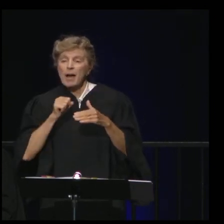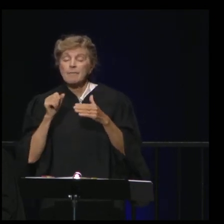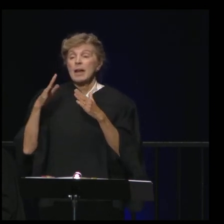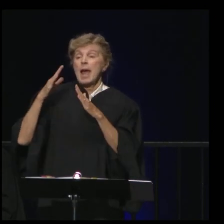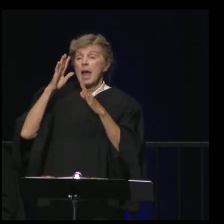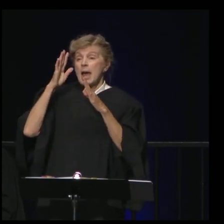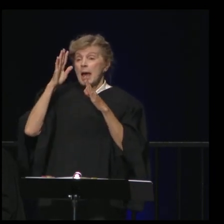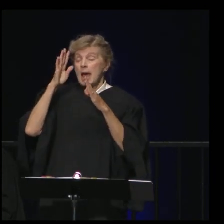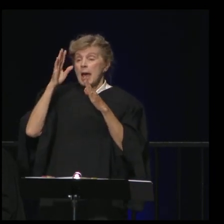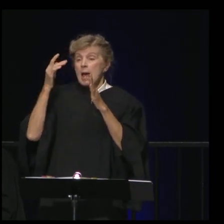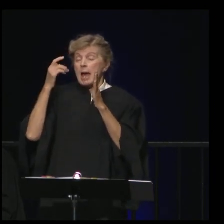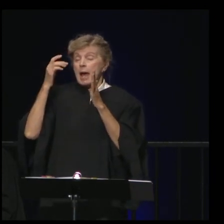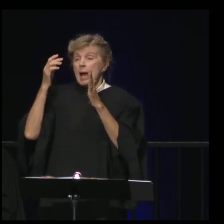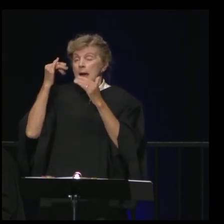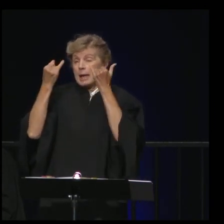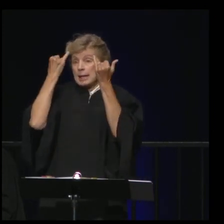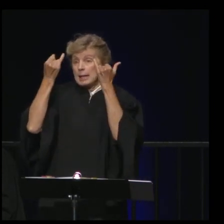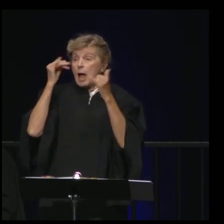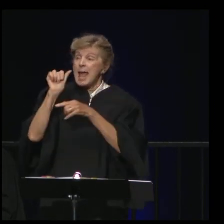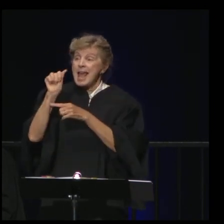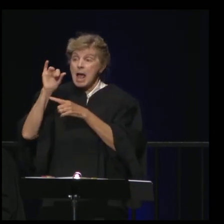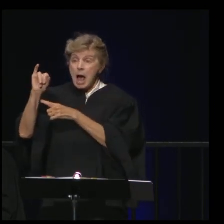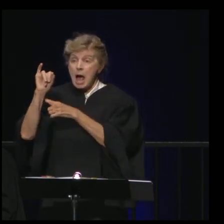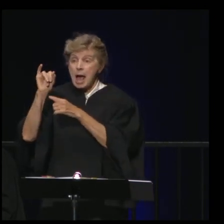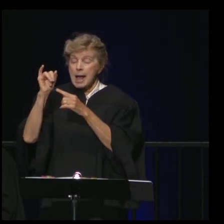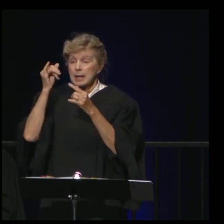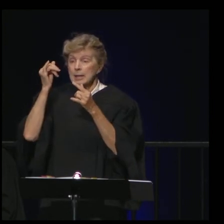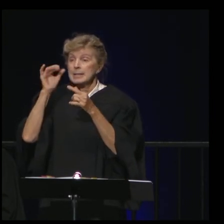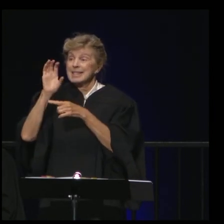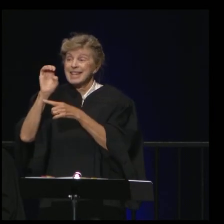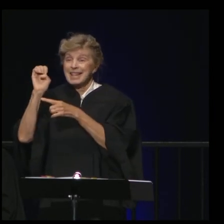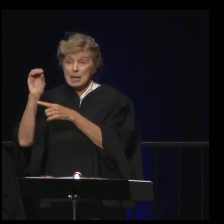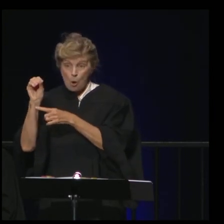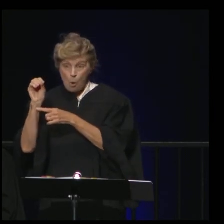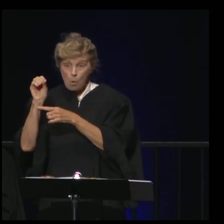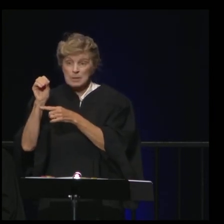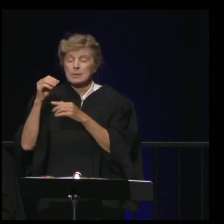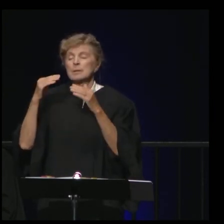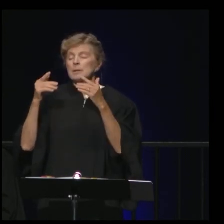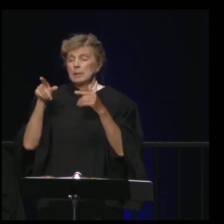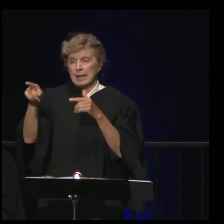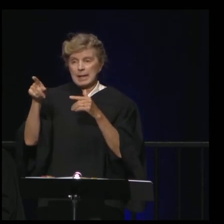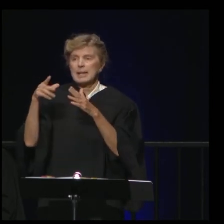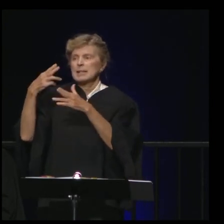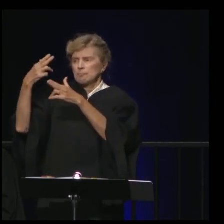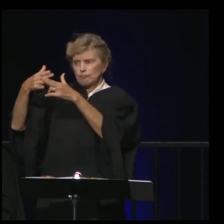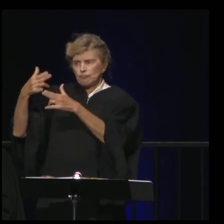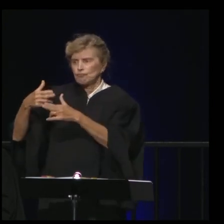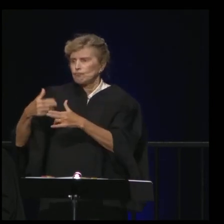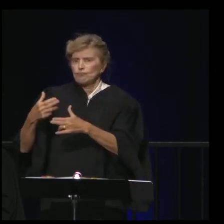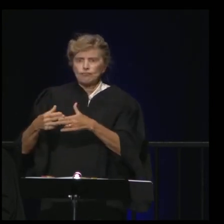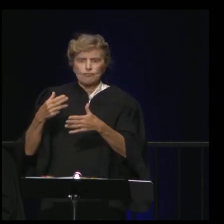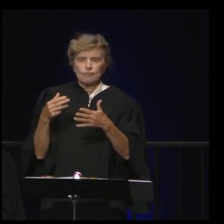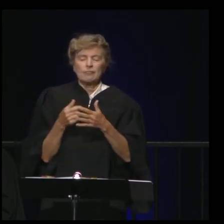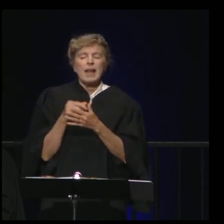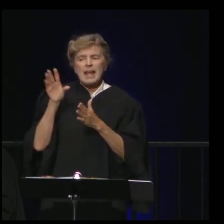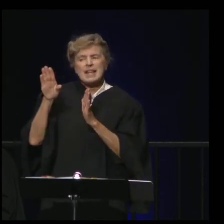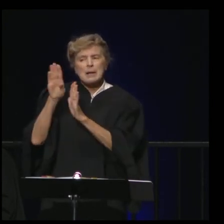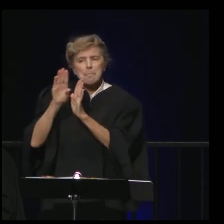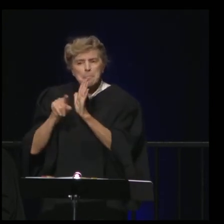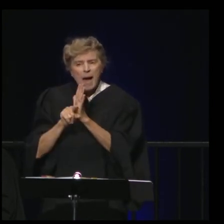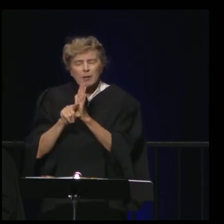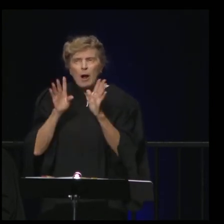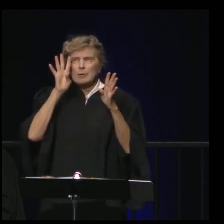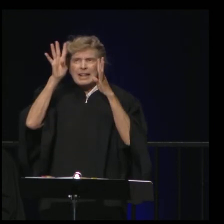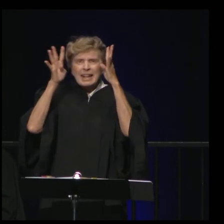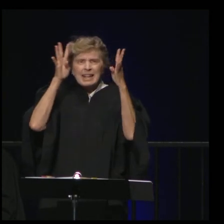50 Artificial Intelligence CEOs. Professor Rahnama's background and